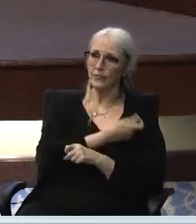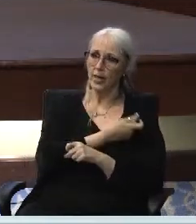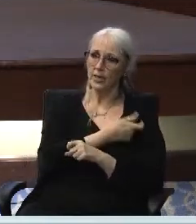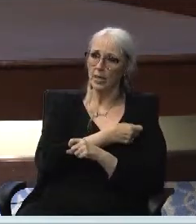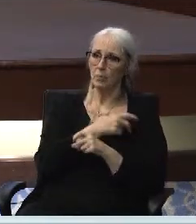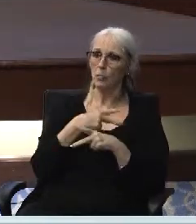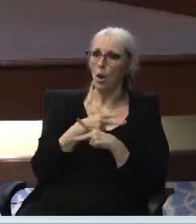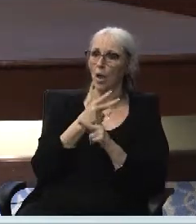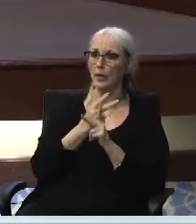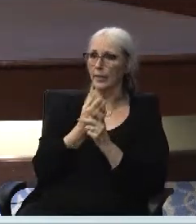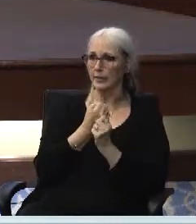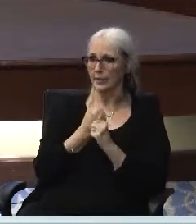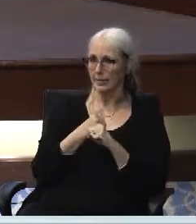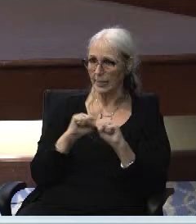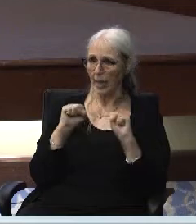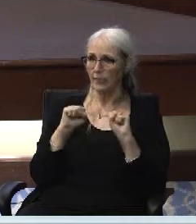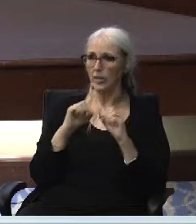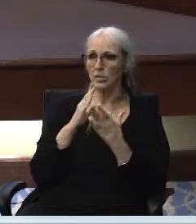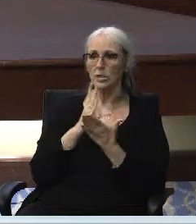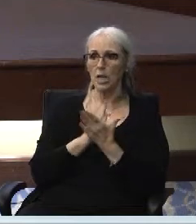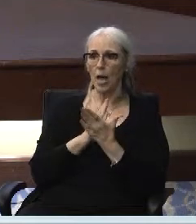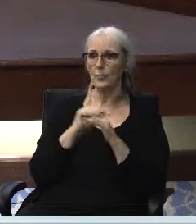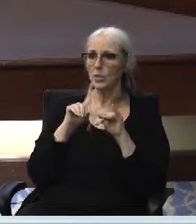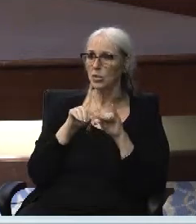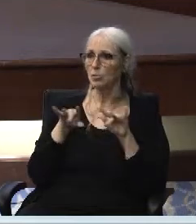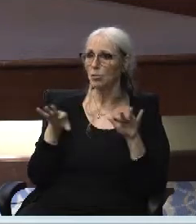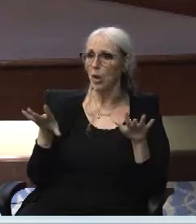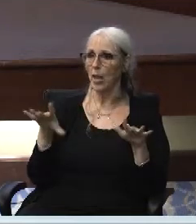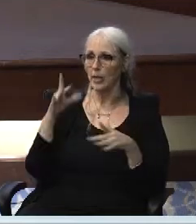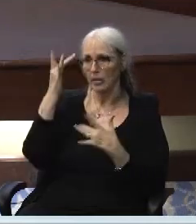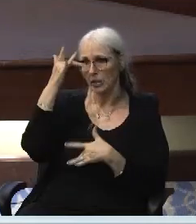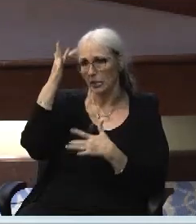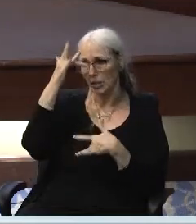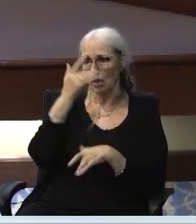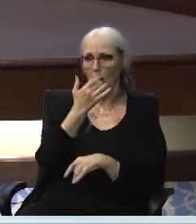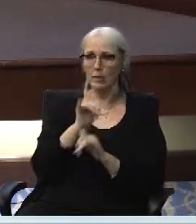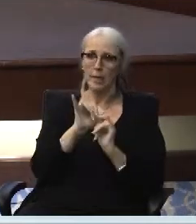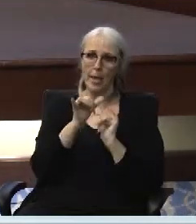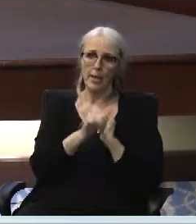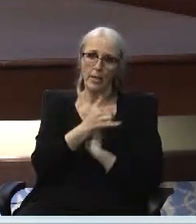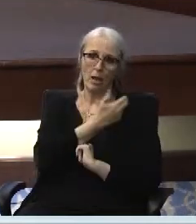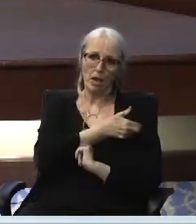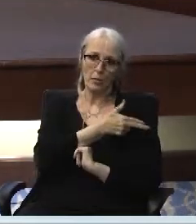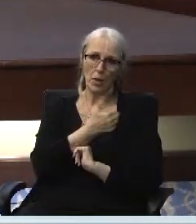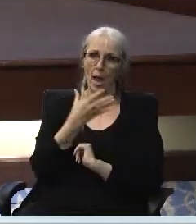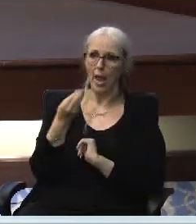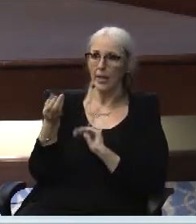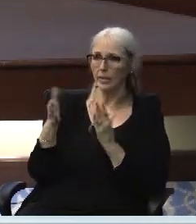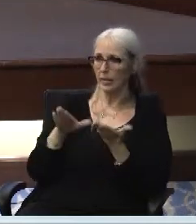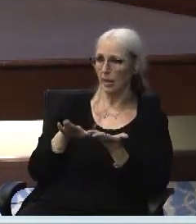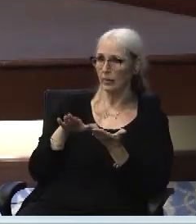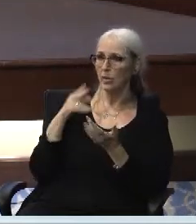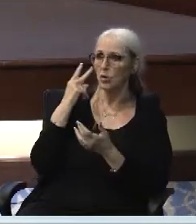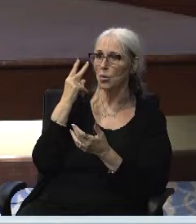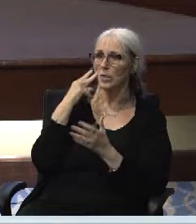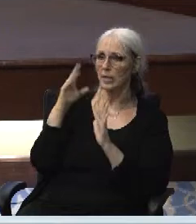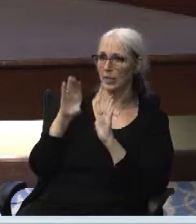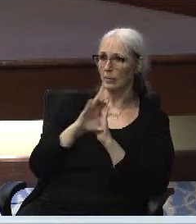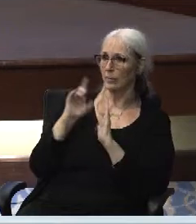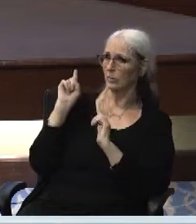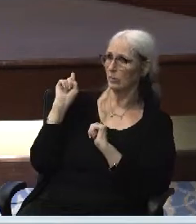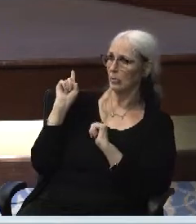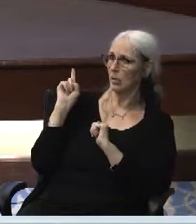safe, effective, and can prevent the spread of disease, hospitalization, and death. As you can see on this slide, and these numbers will